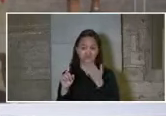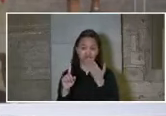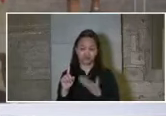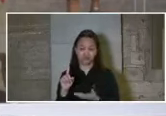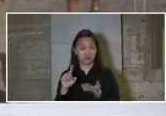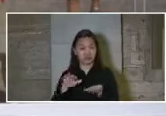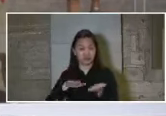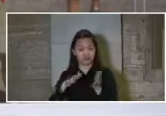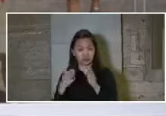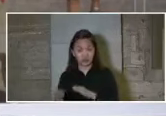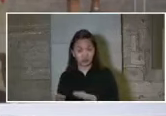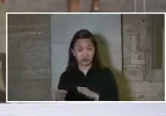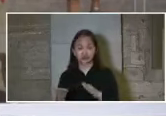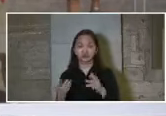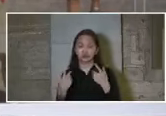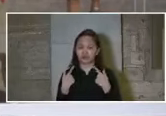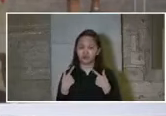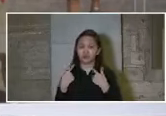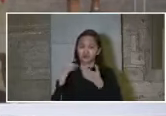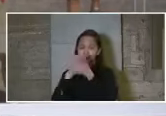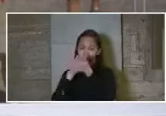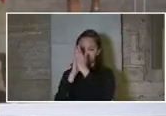Nalagay na siya sa tahimik.